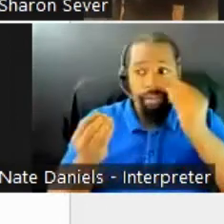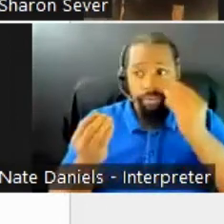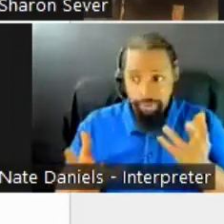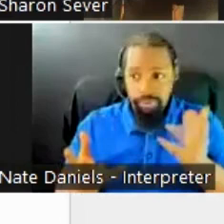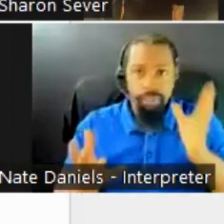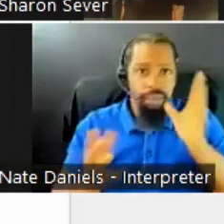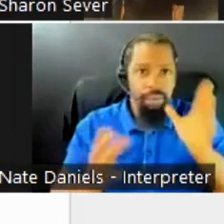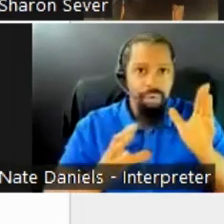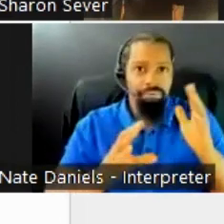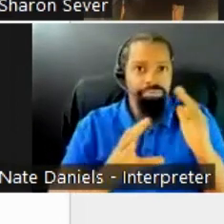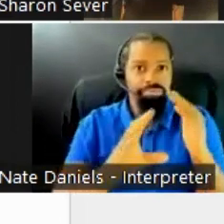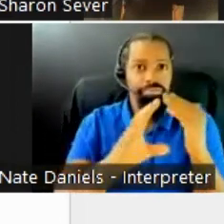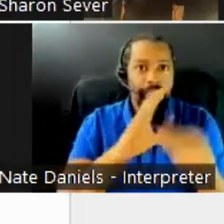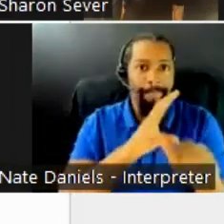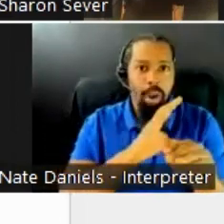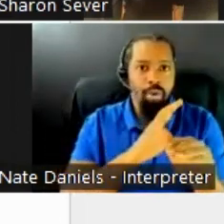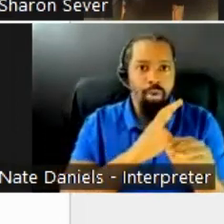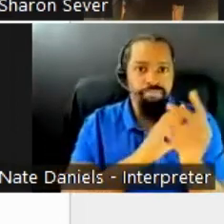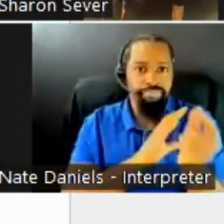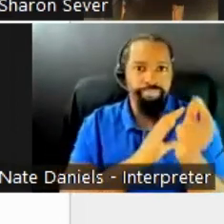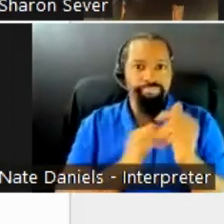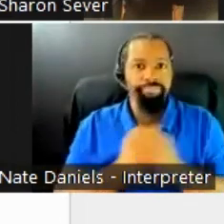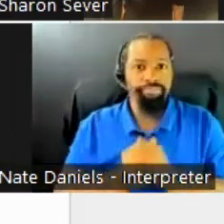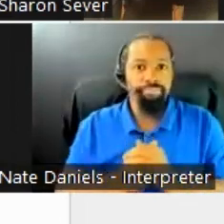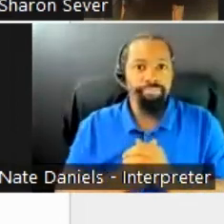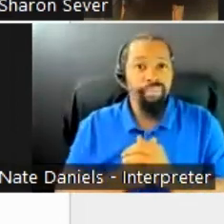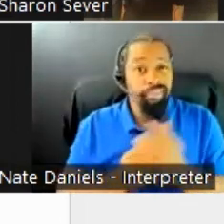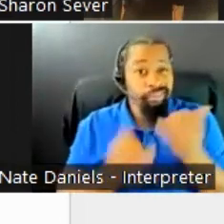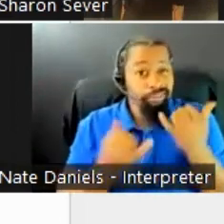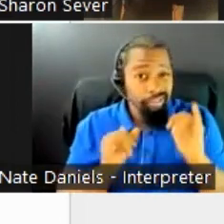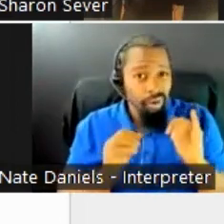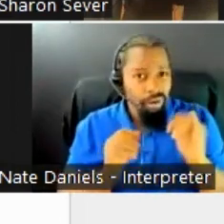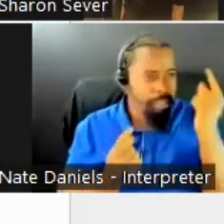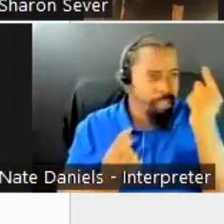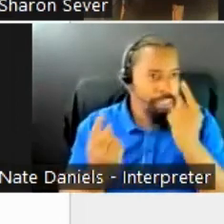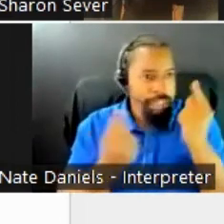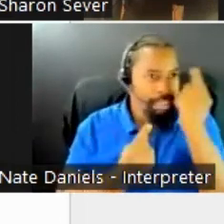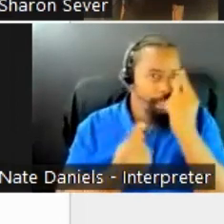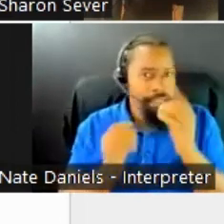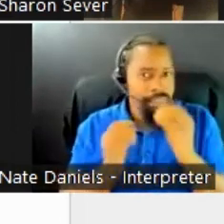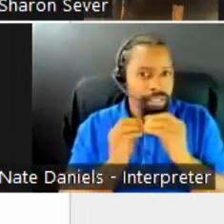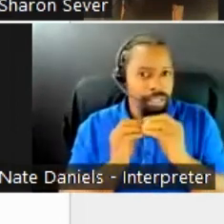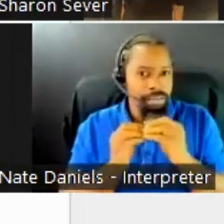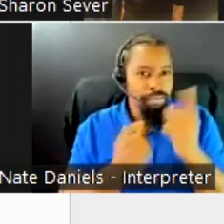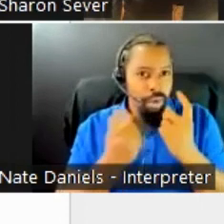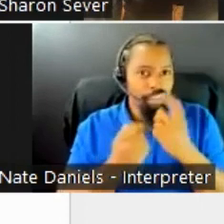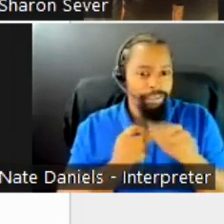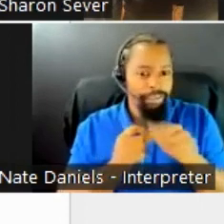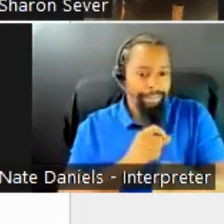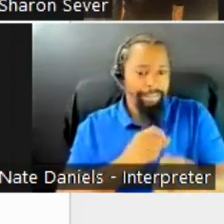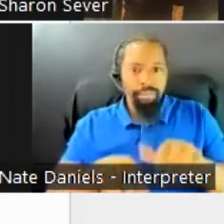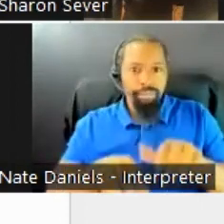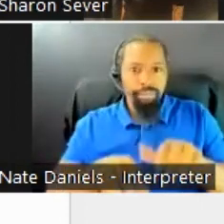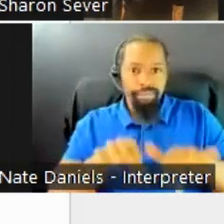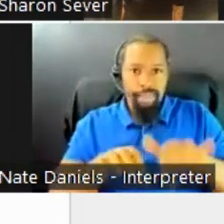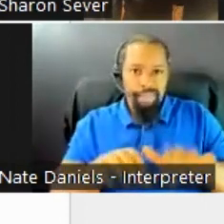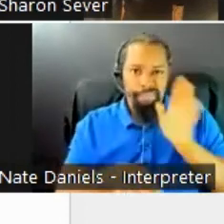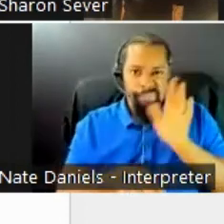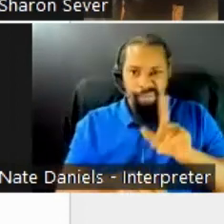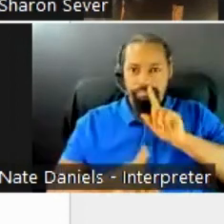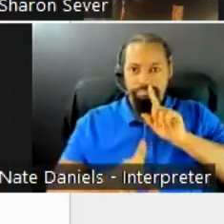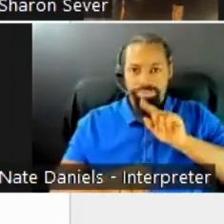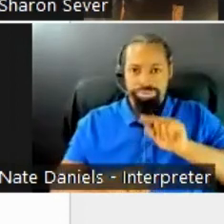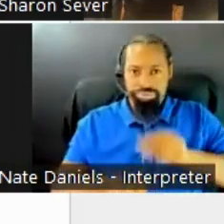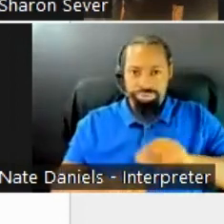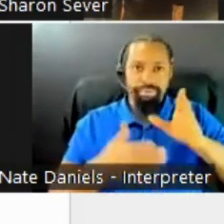email right after. If you have further questions about it, you can put them in the chat to us and we'll answer at the end, or you can send us a